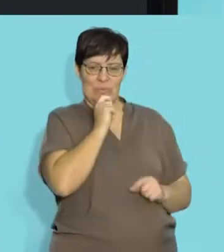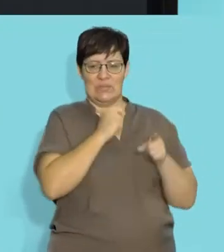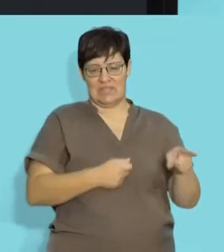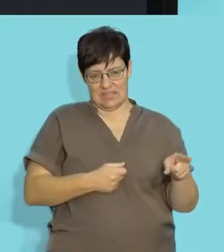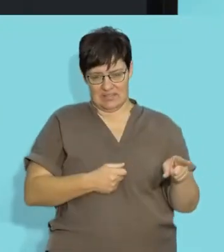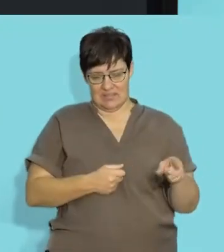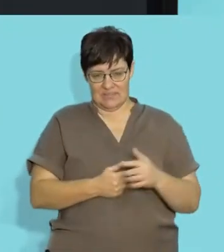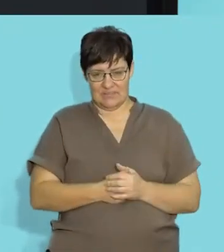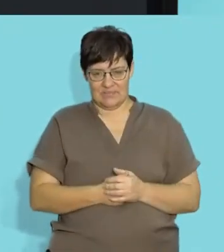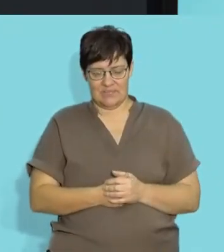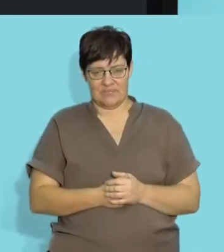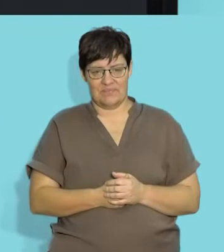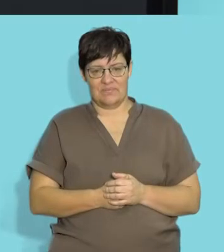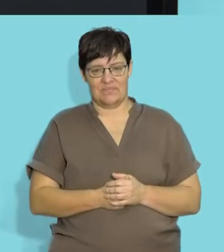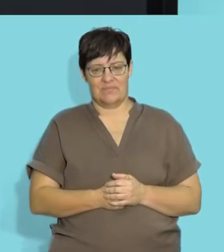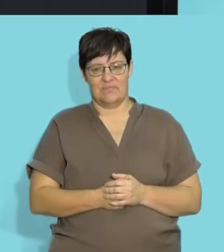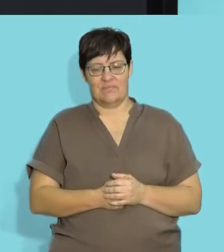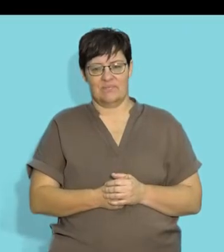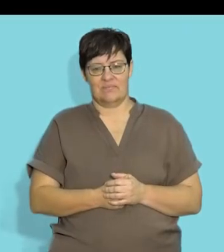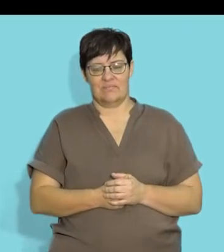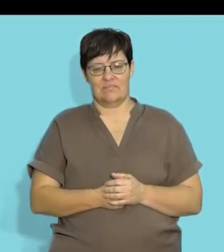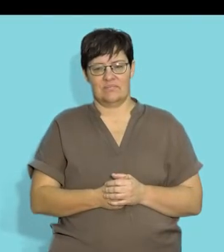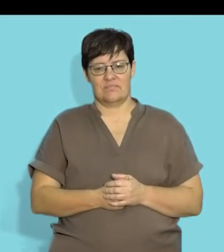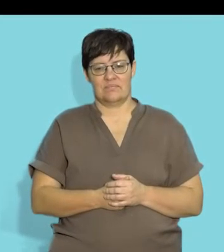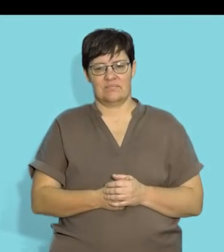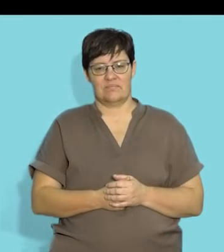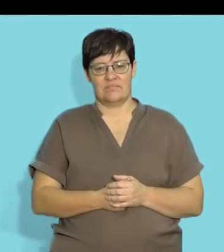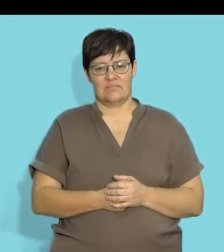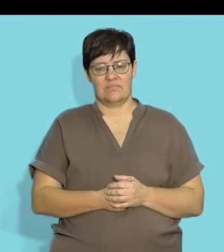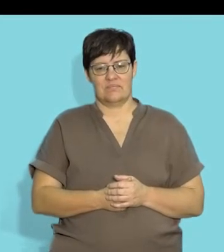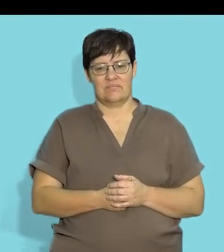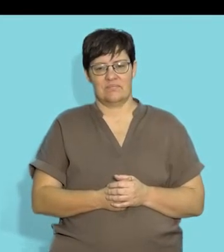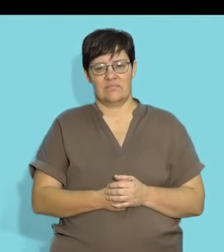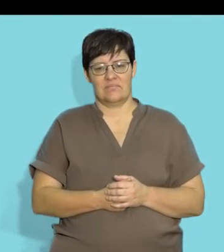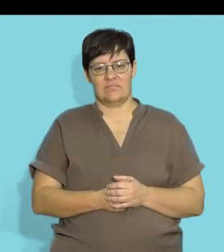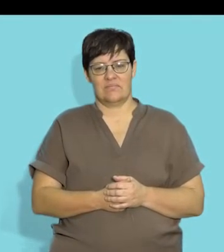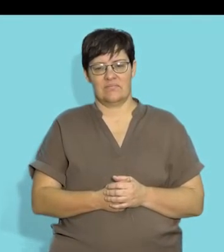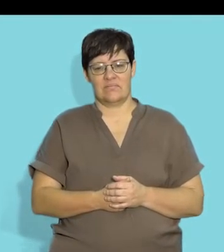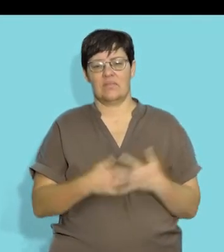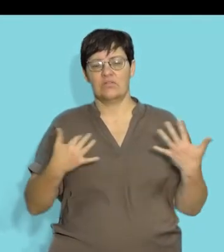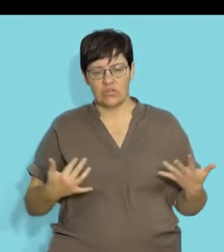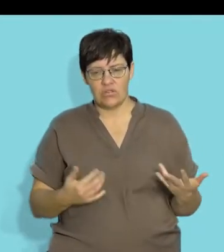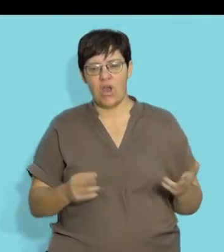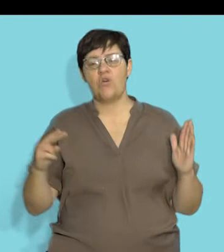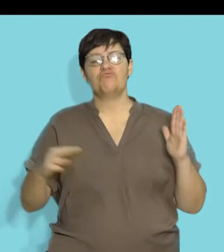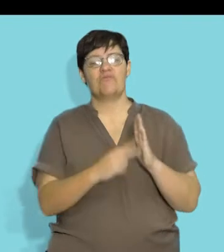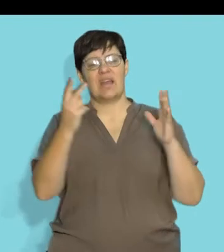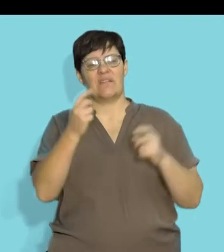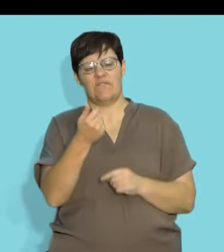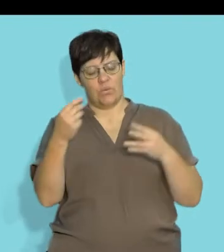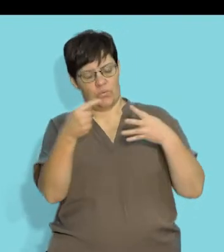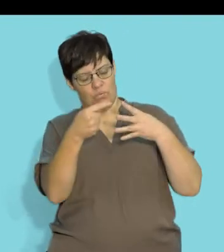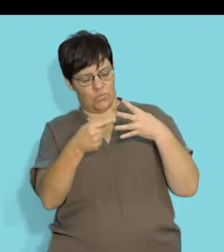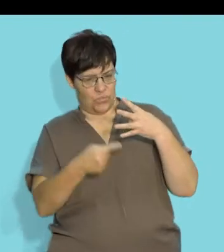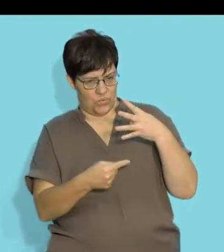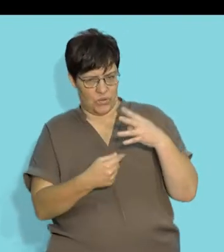solution. Basically, that's what it means, right? Okay, and then if we can quickly just reflect